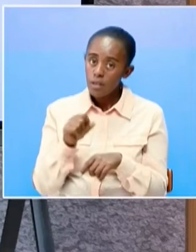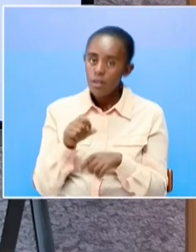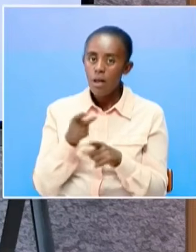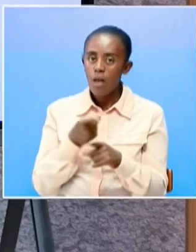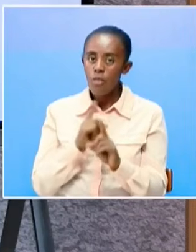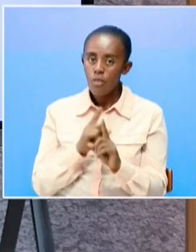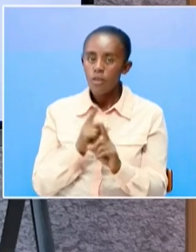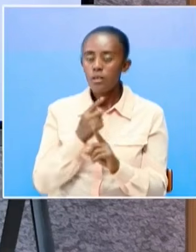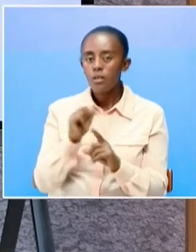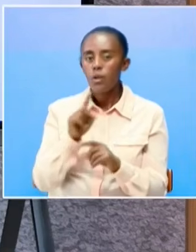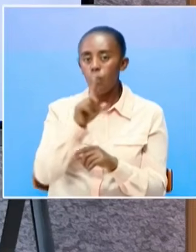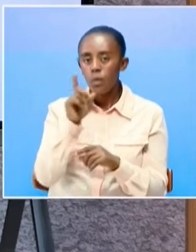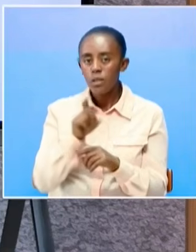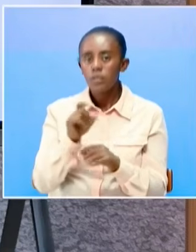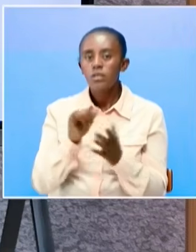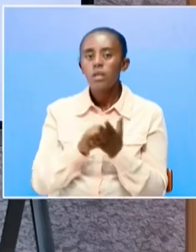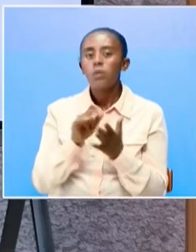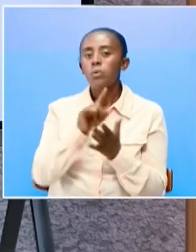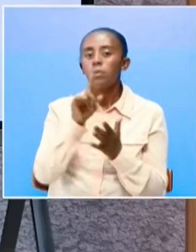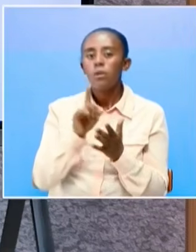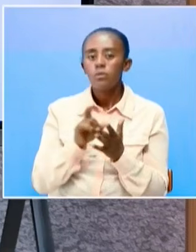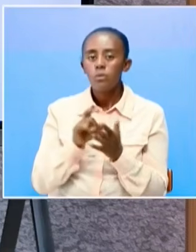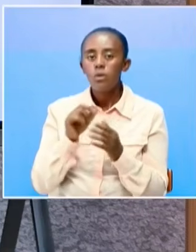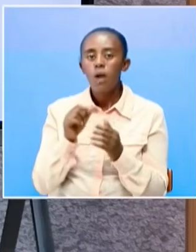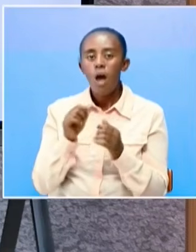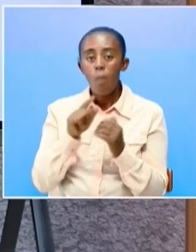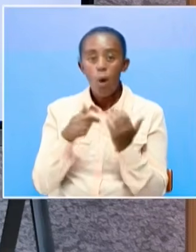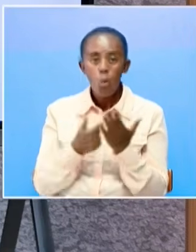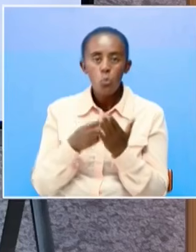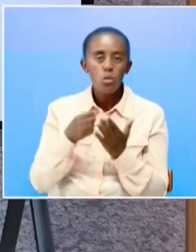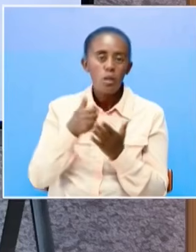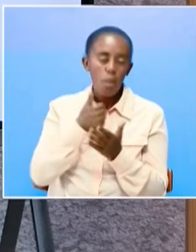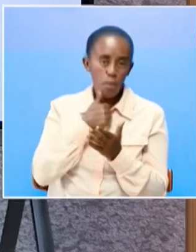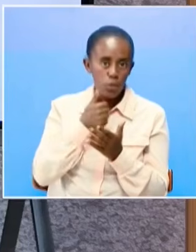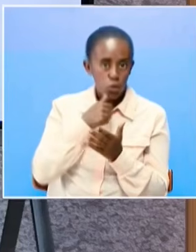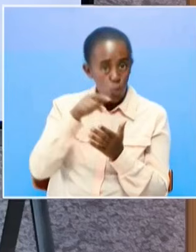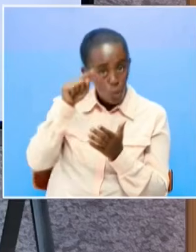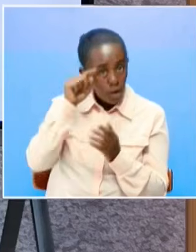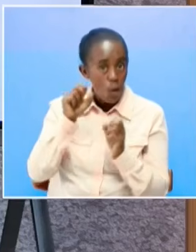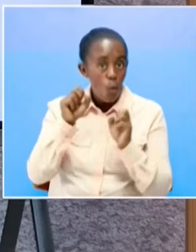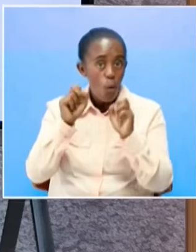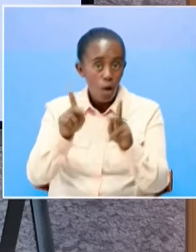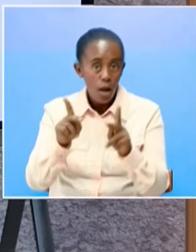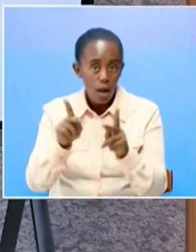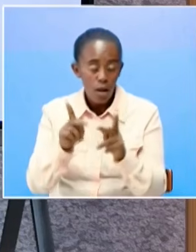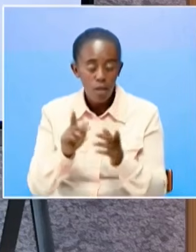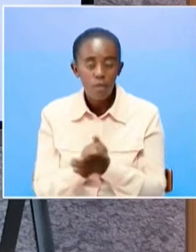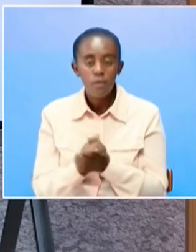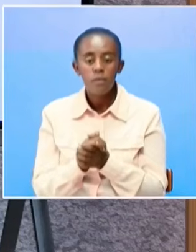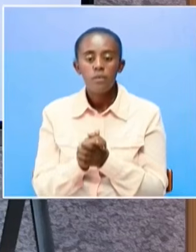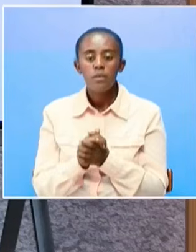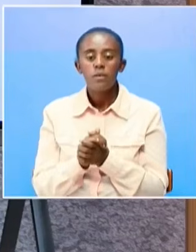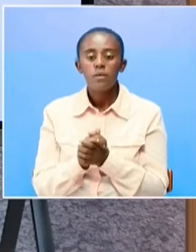answer the question that will be asked about Abebech Gobena. Okay?